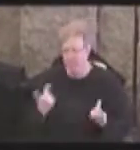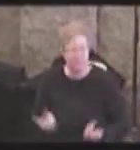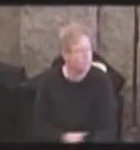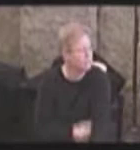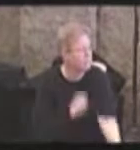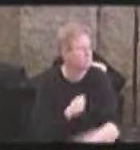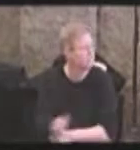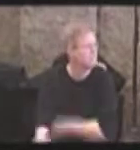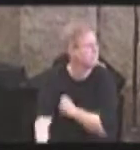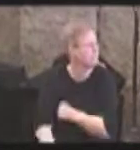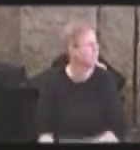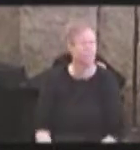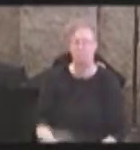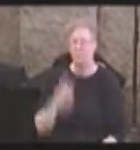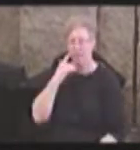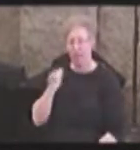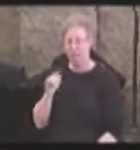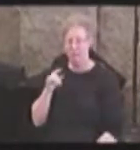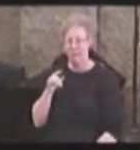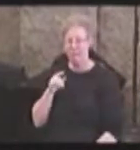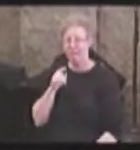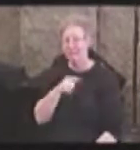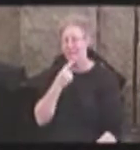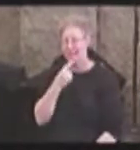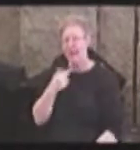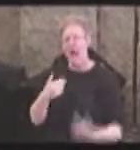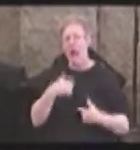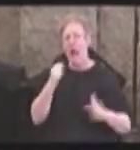And as they say in California, there's an app for that.